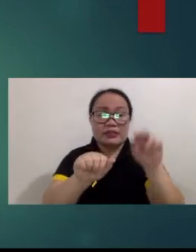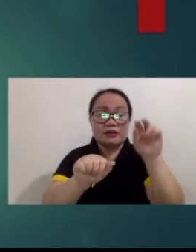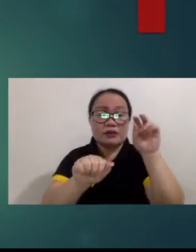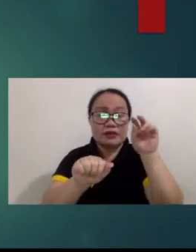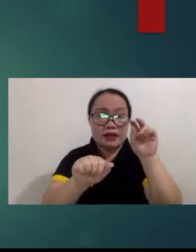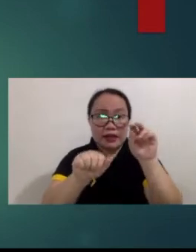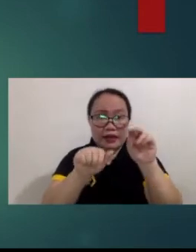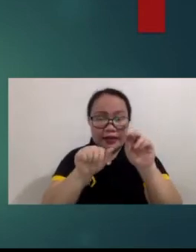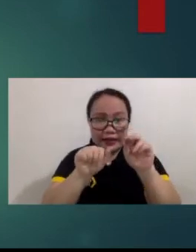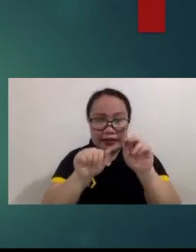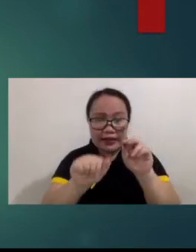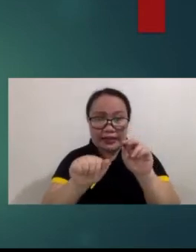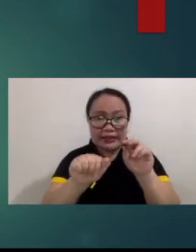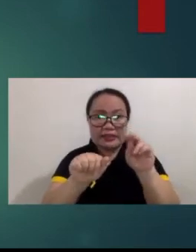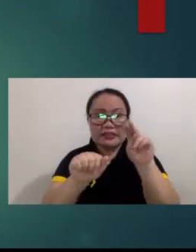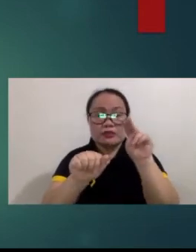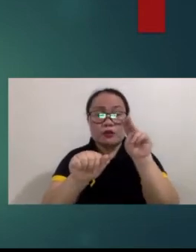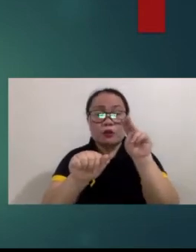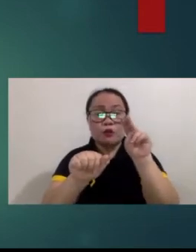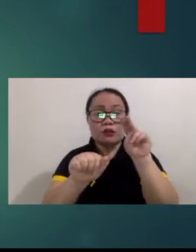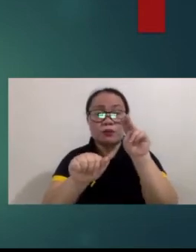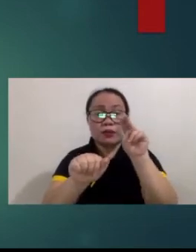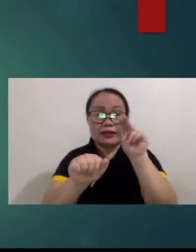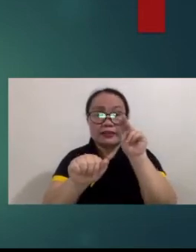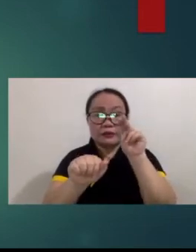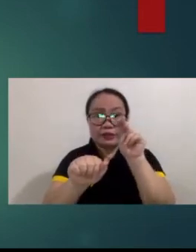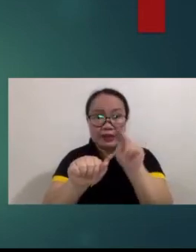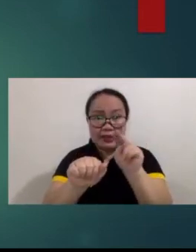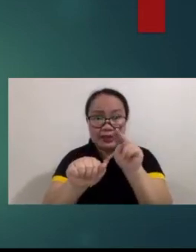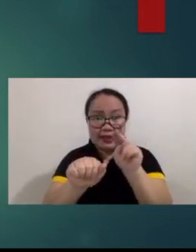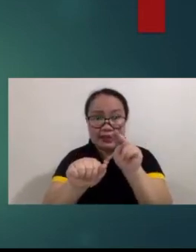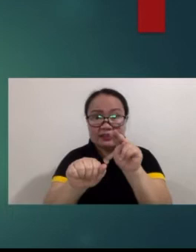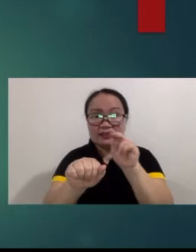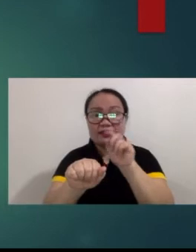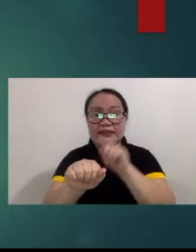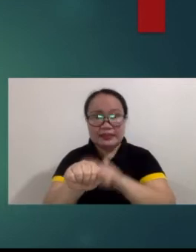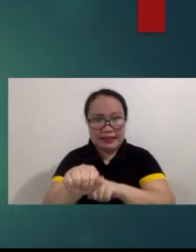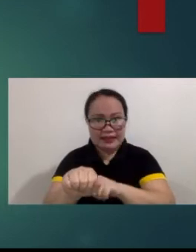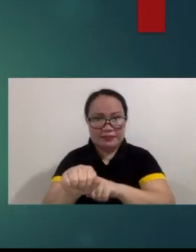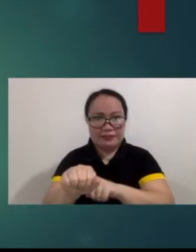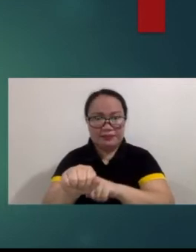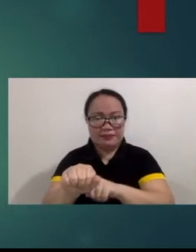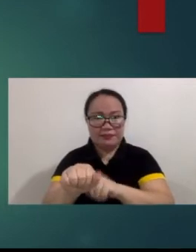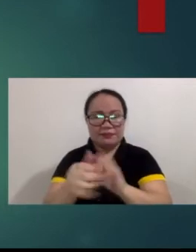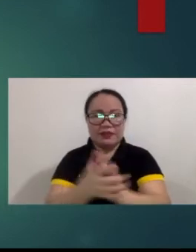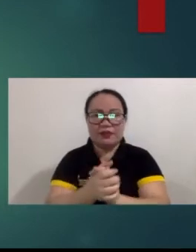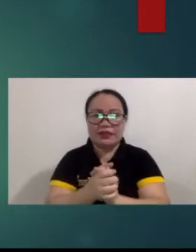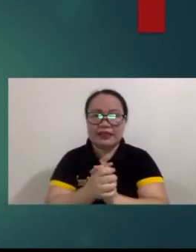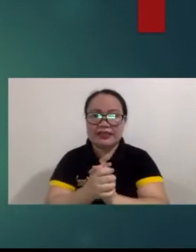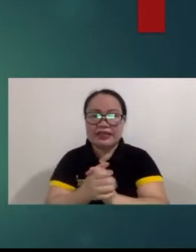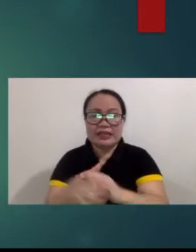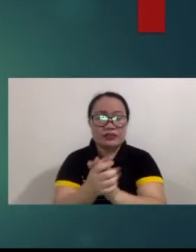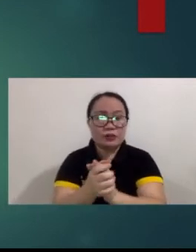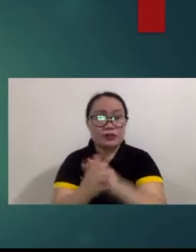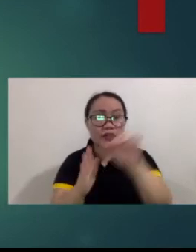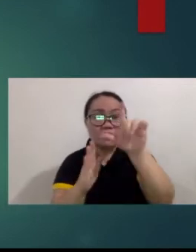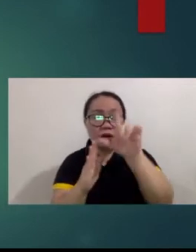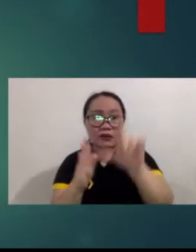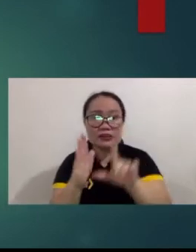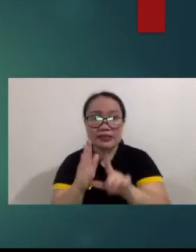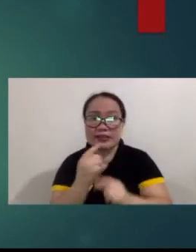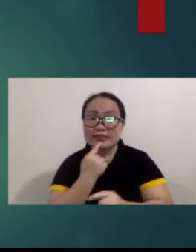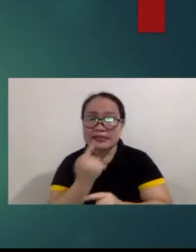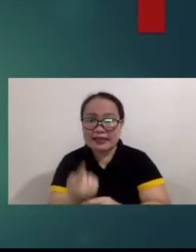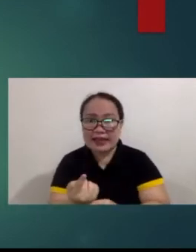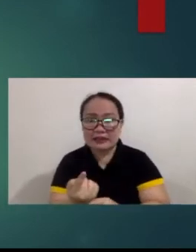is A is multiplied to the nth time. Okay, so the